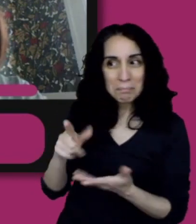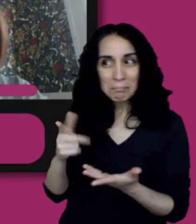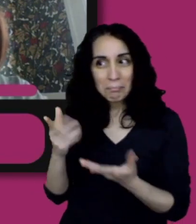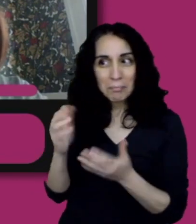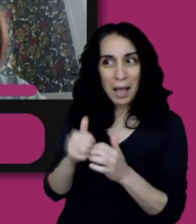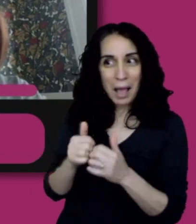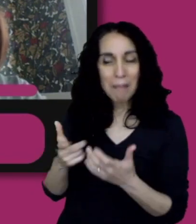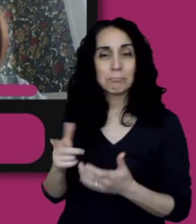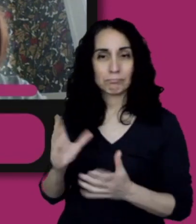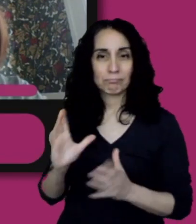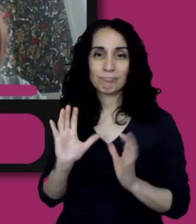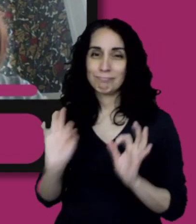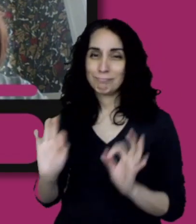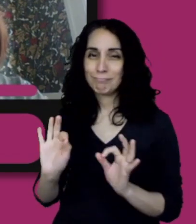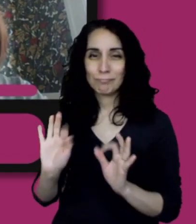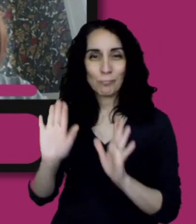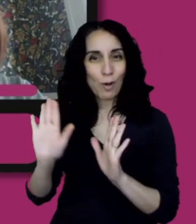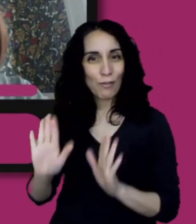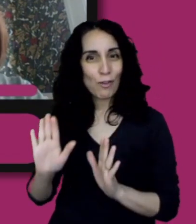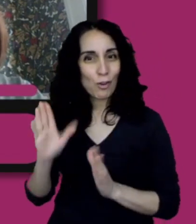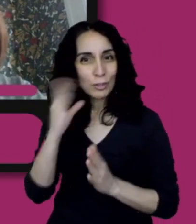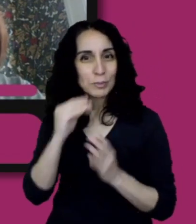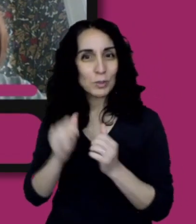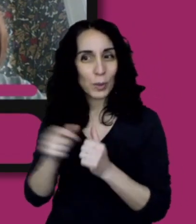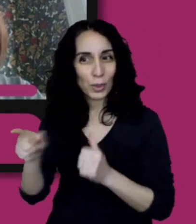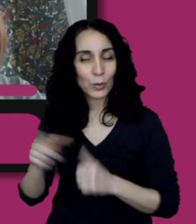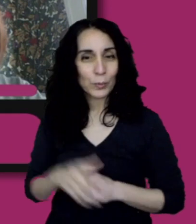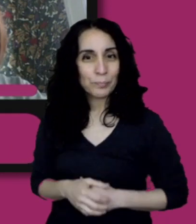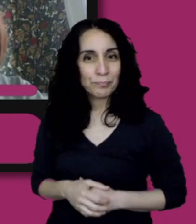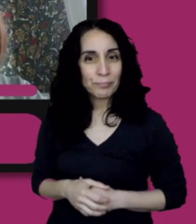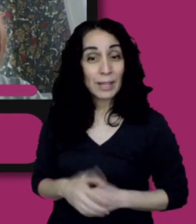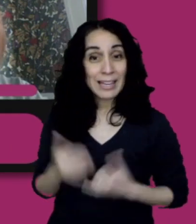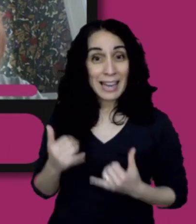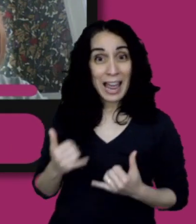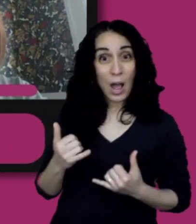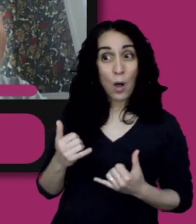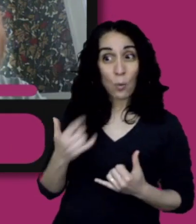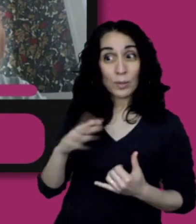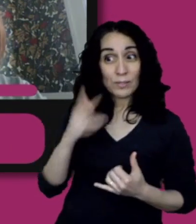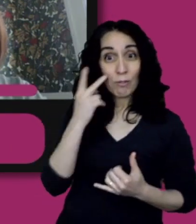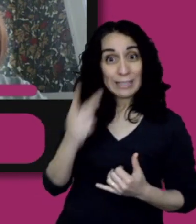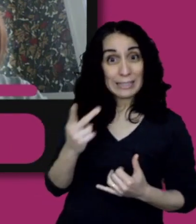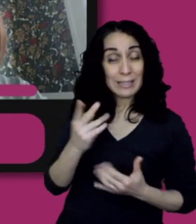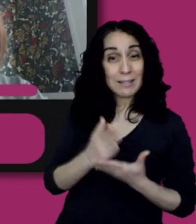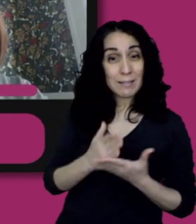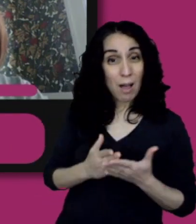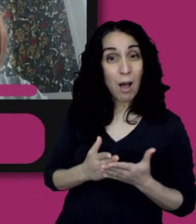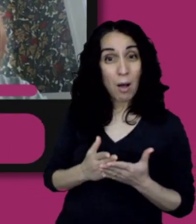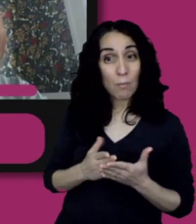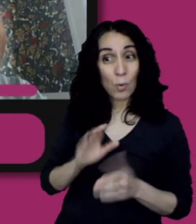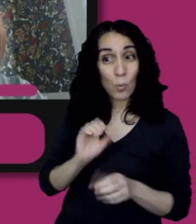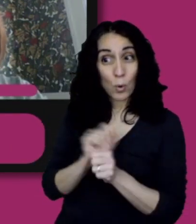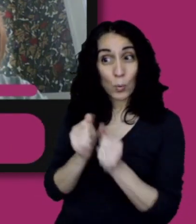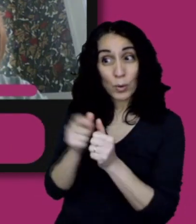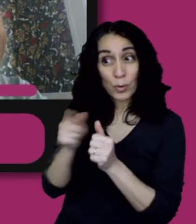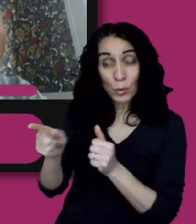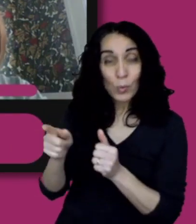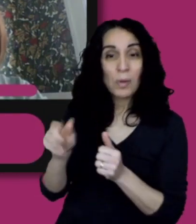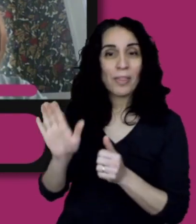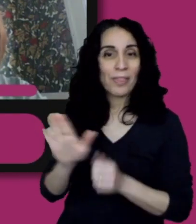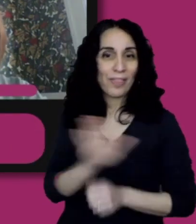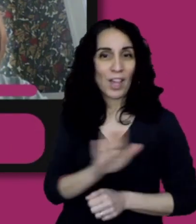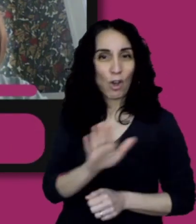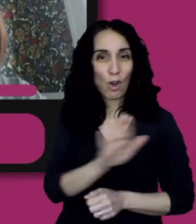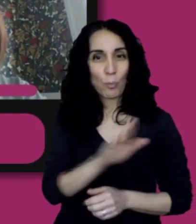I know several of them have had products that are now in the marketplace and for sale. So we've actually seen how the process